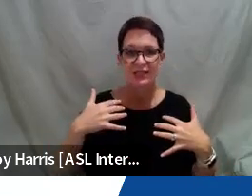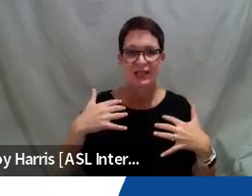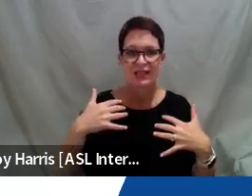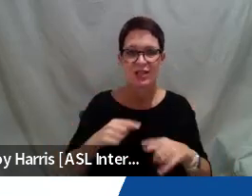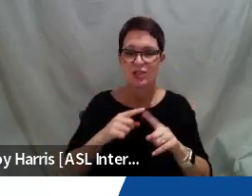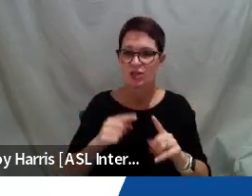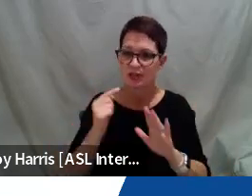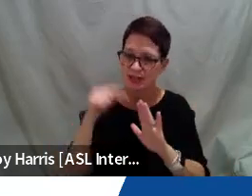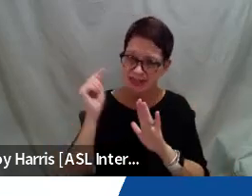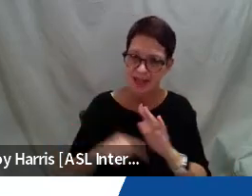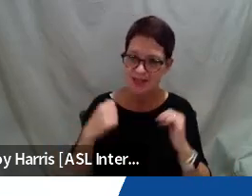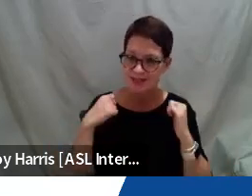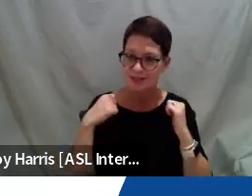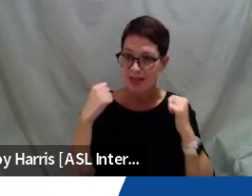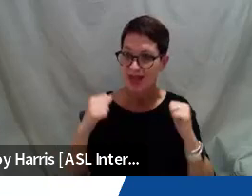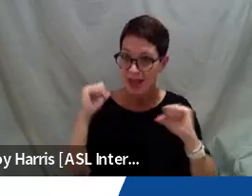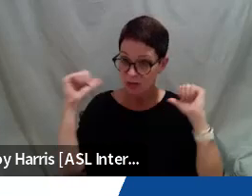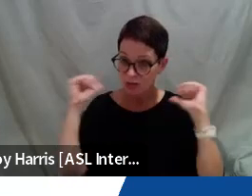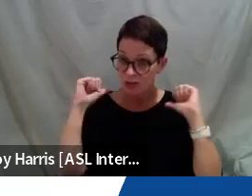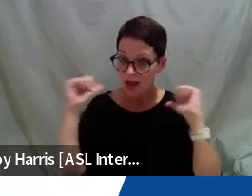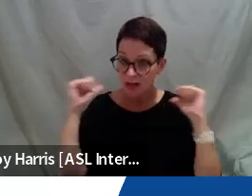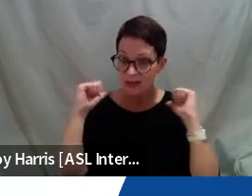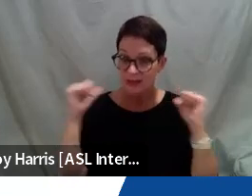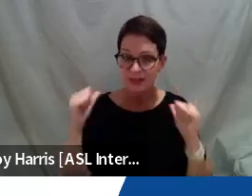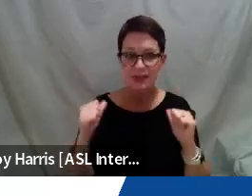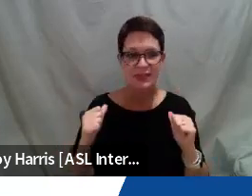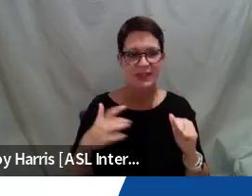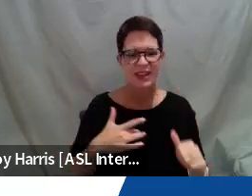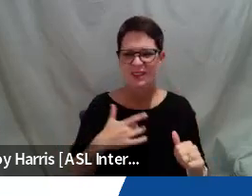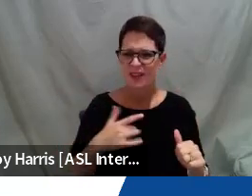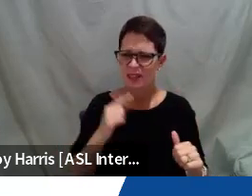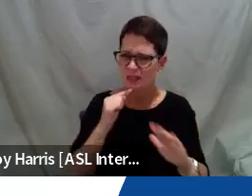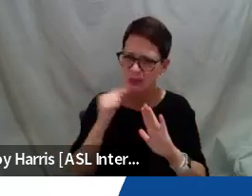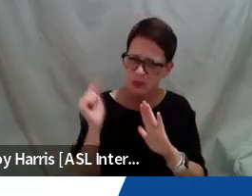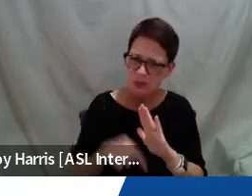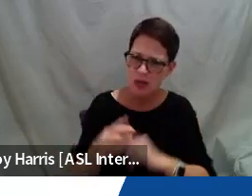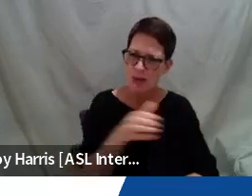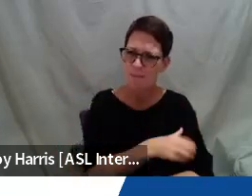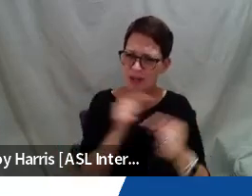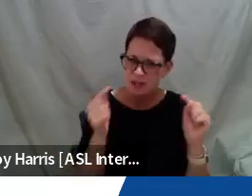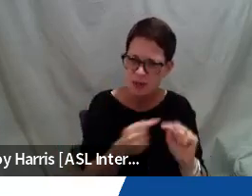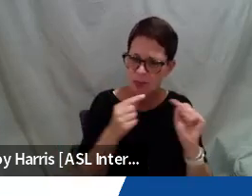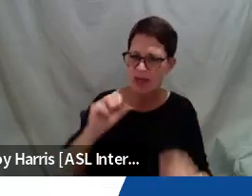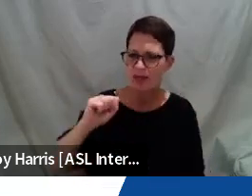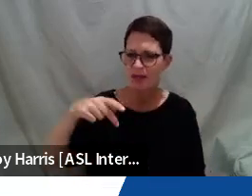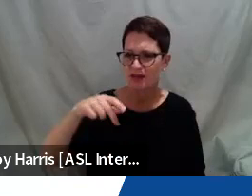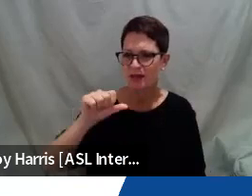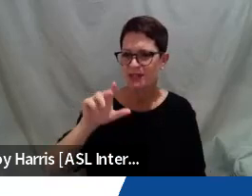during intense exercise, and can feel like intense muscle pain or spasms.